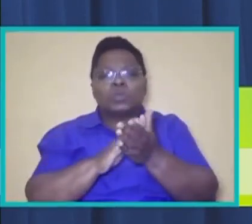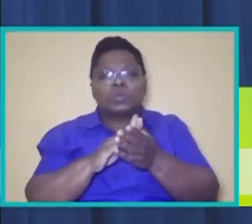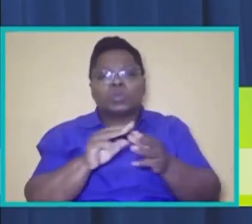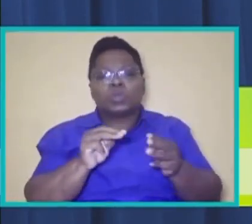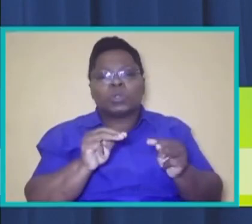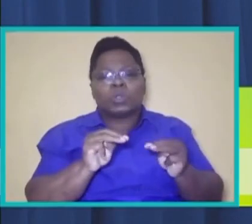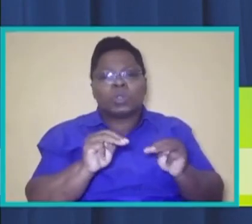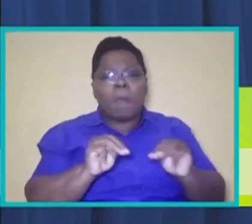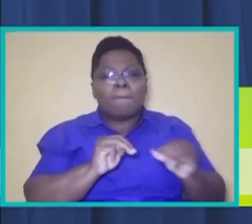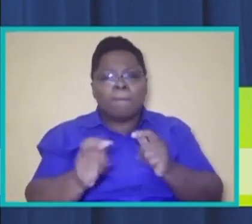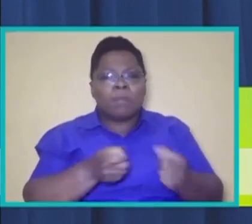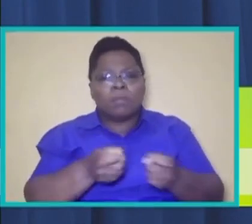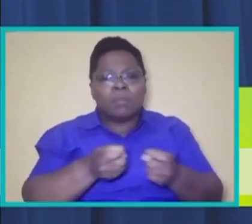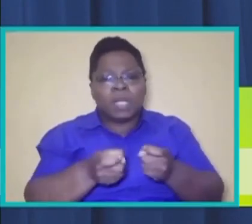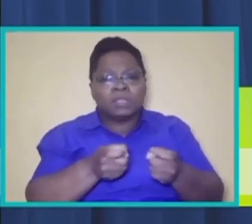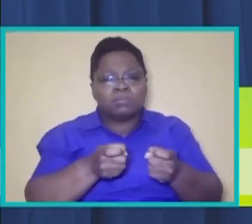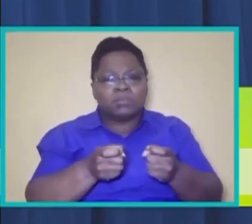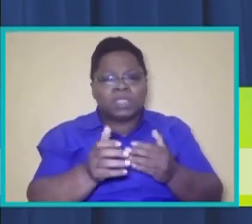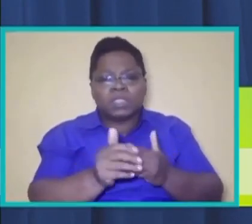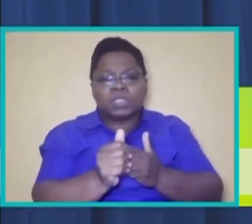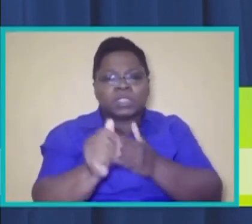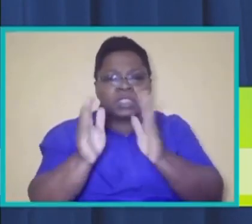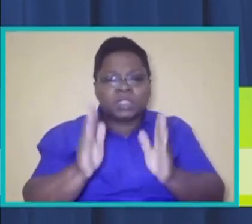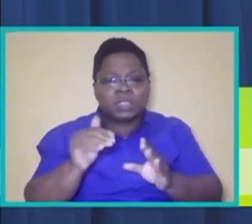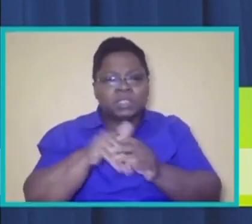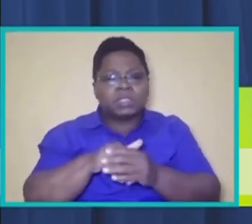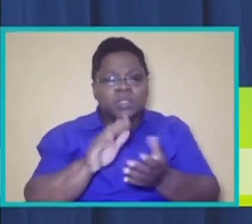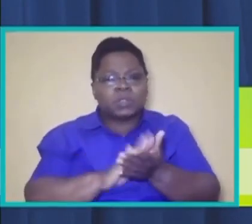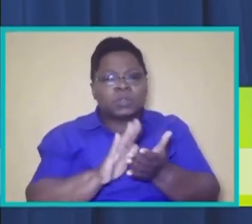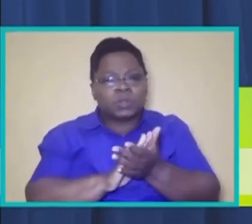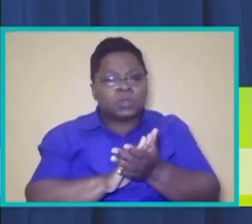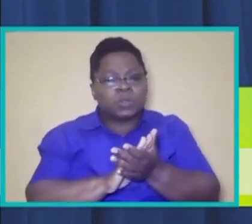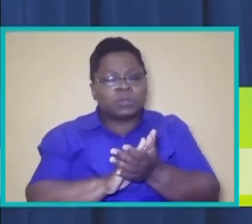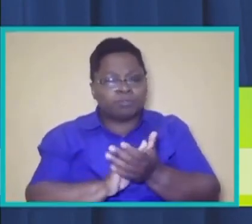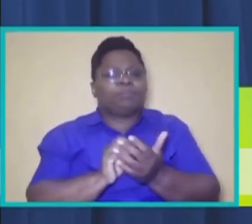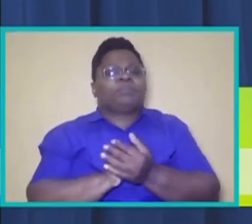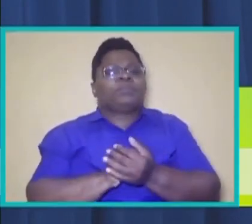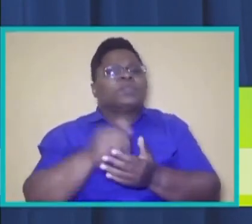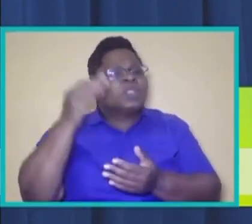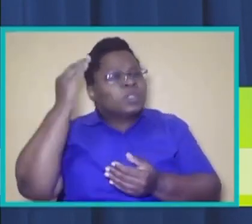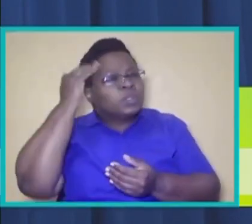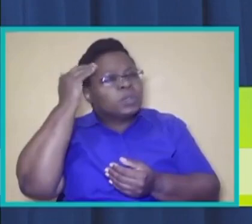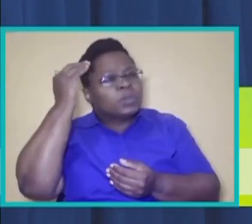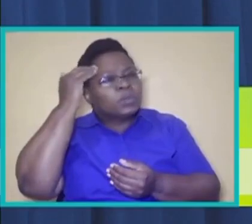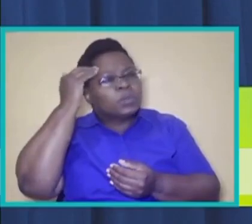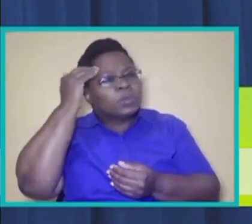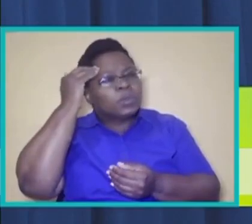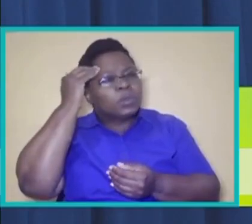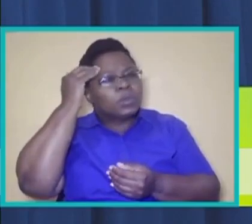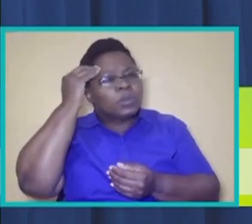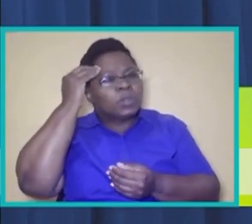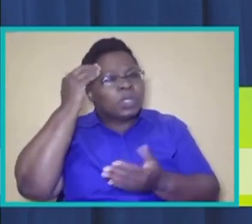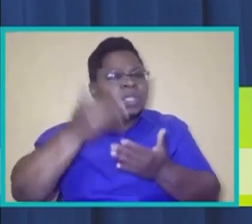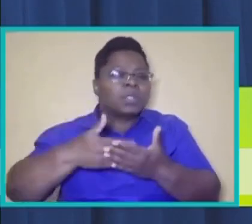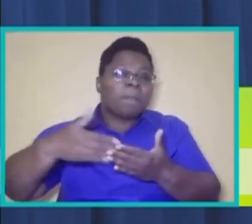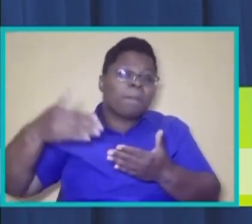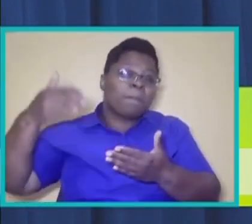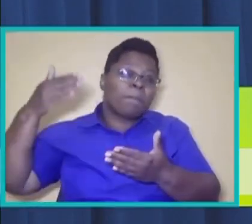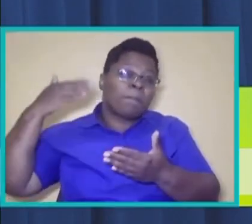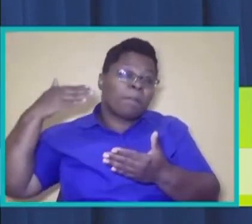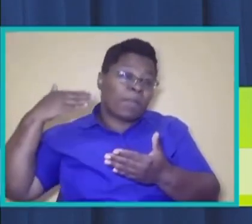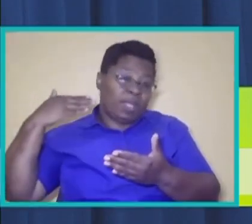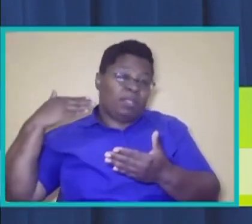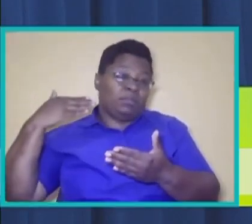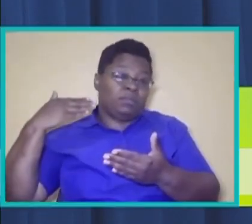leadership. You would be aware, for example, in the past that we have had situations with indiscipline, etc. in schools.